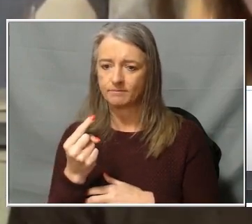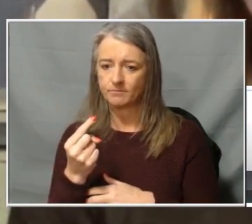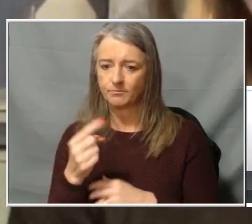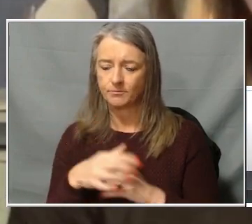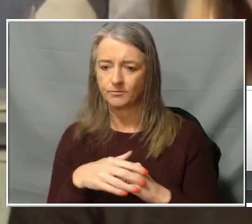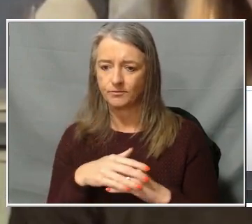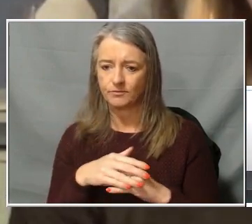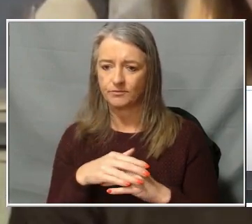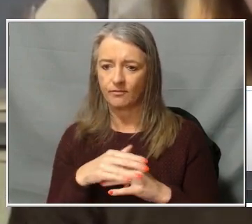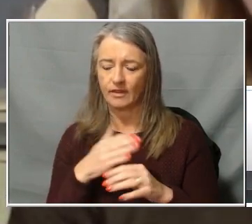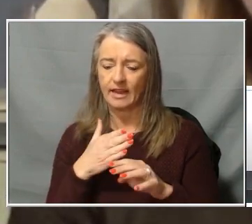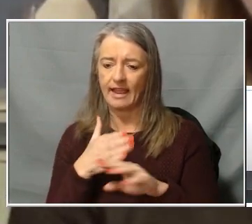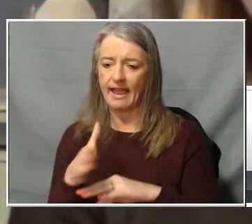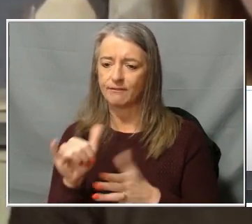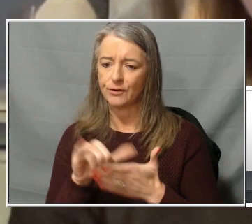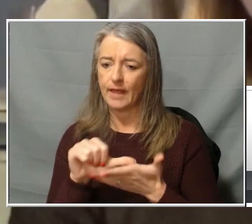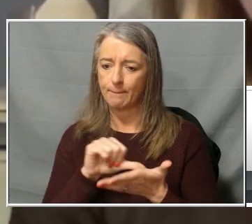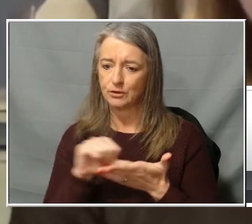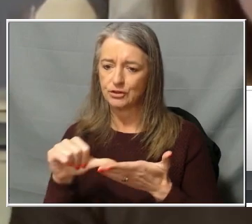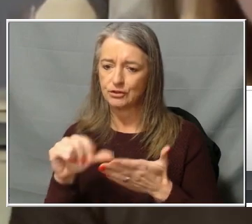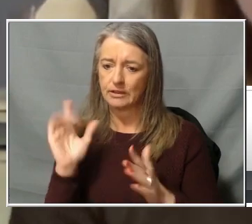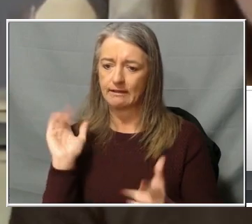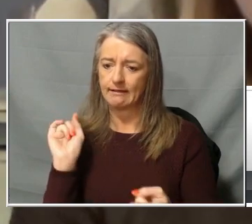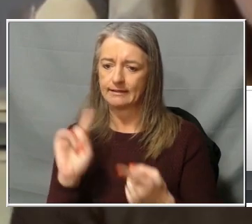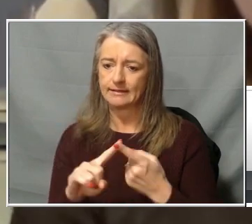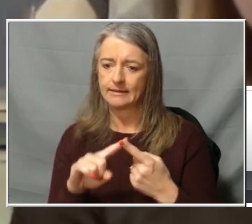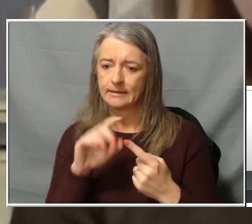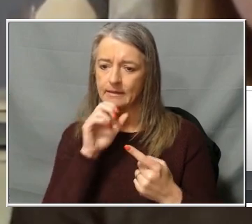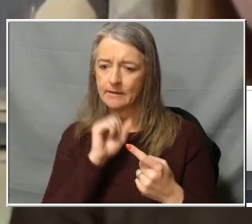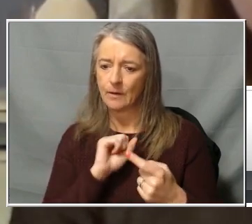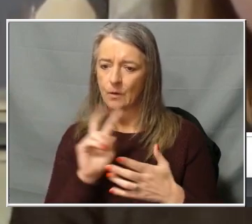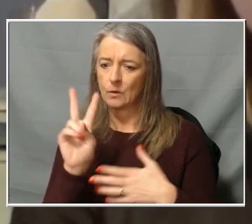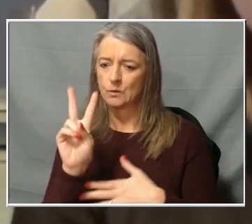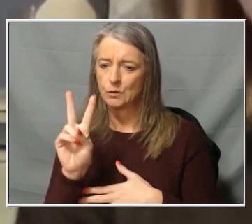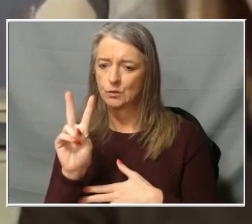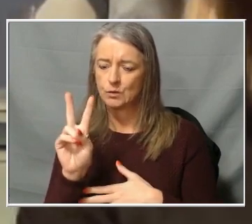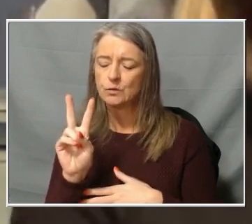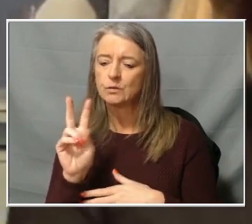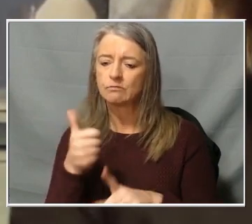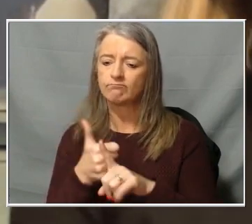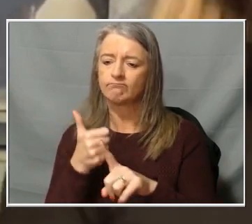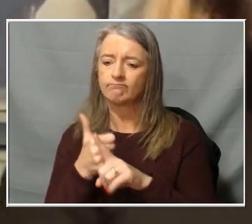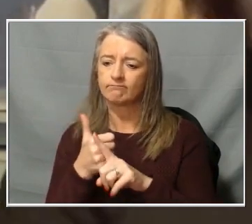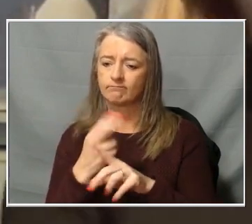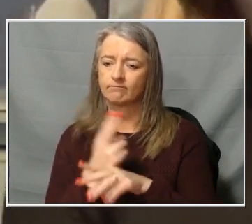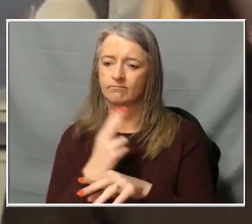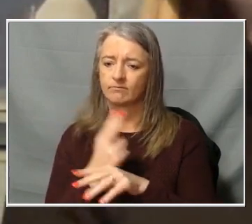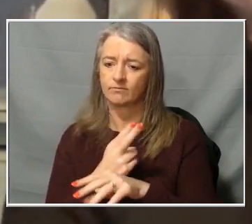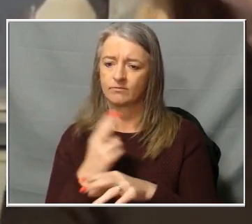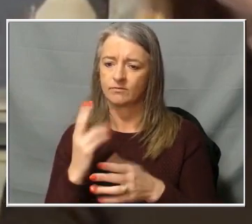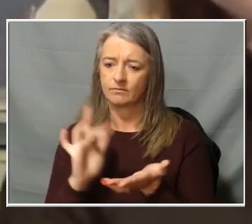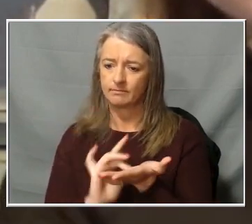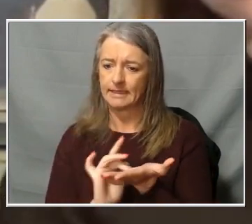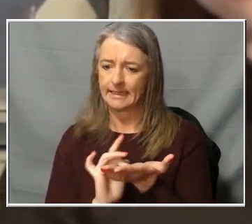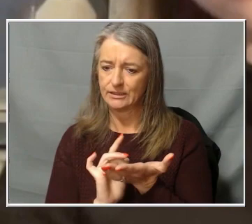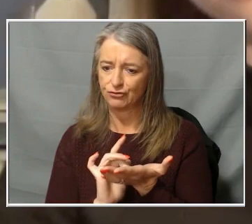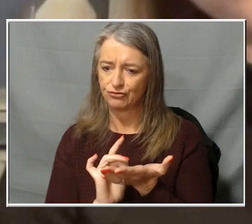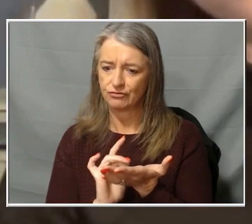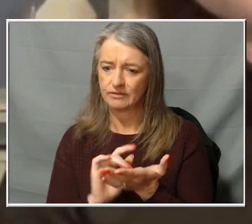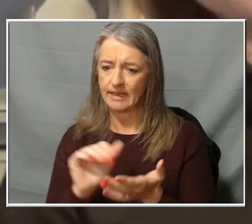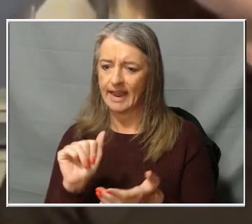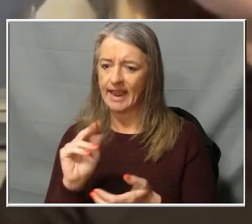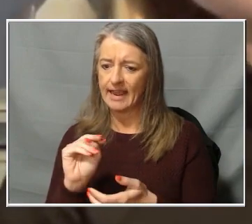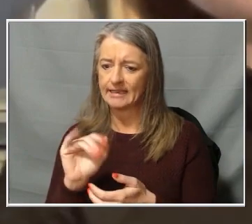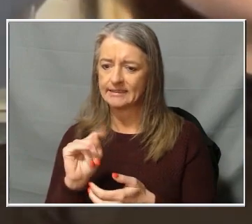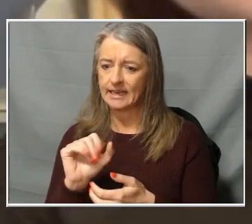So after the procedure and until she was approximately 2 years old, she was on anticonvulsants.